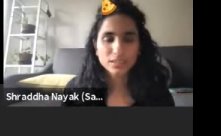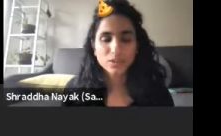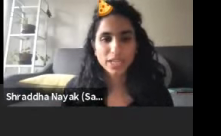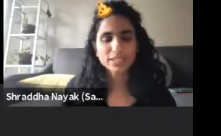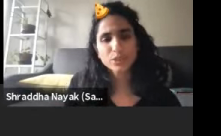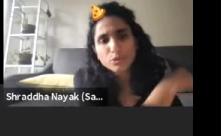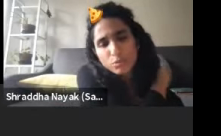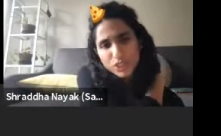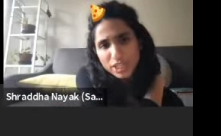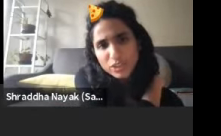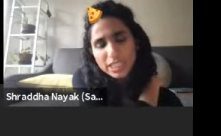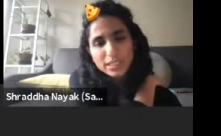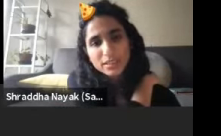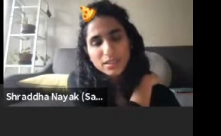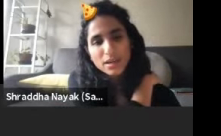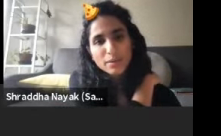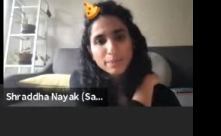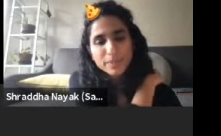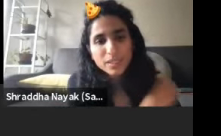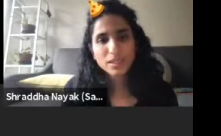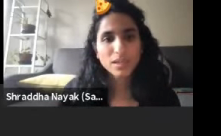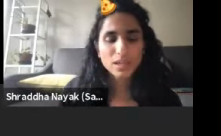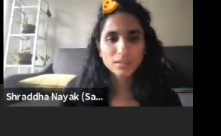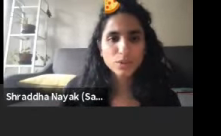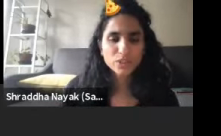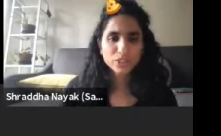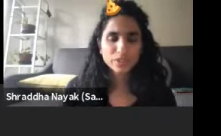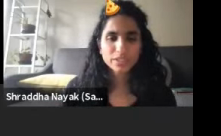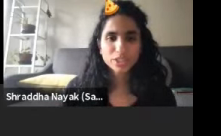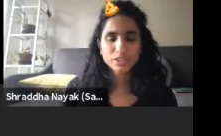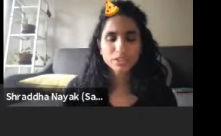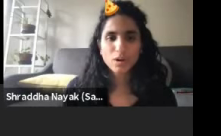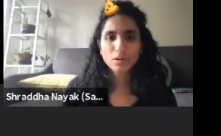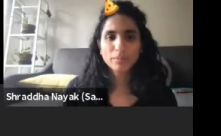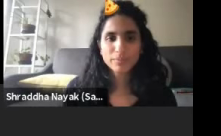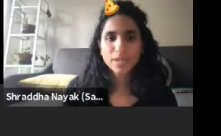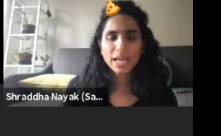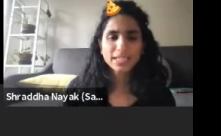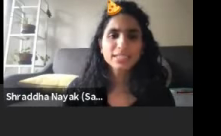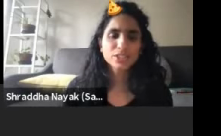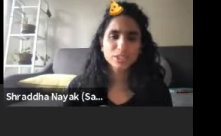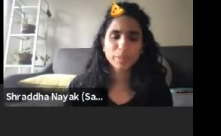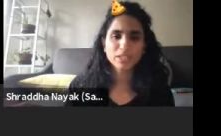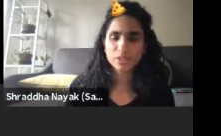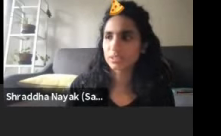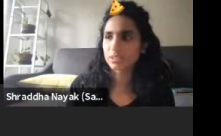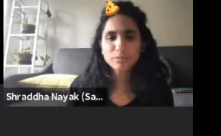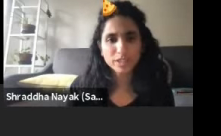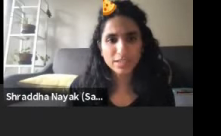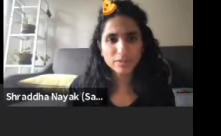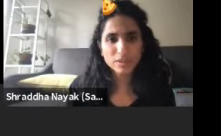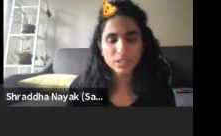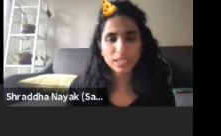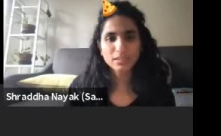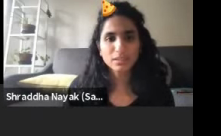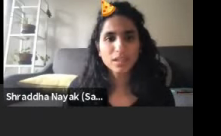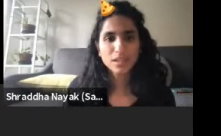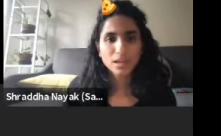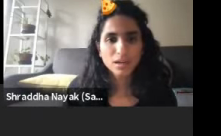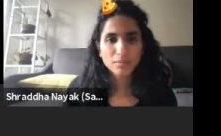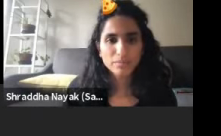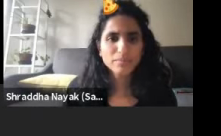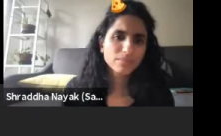colleague, Grace, who generally goes into the digital form. I guess it just depends on the comfort level and